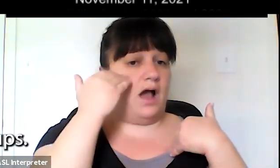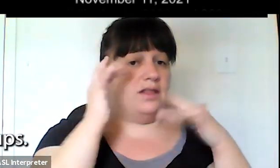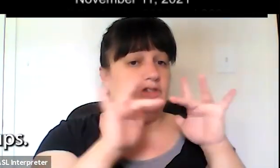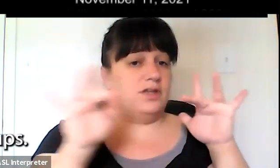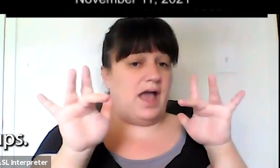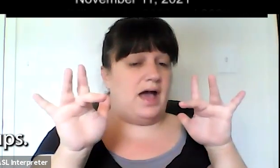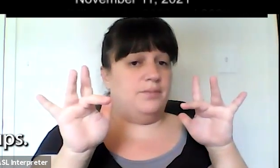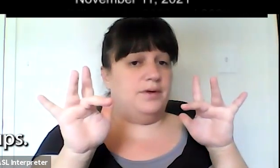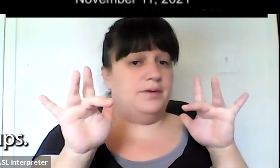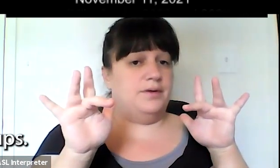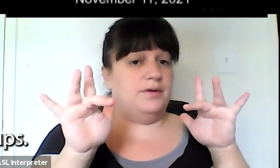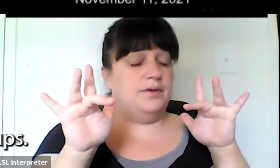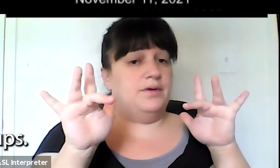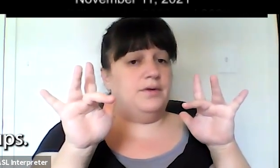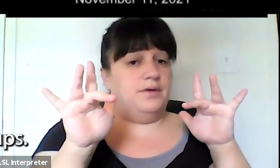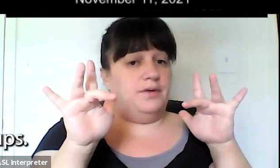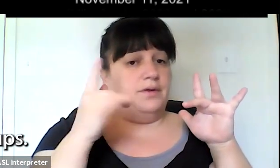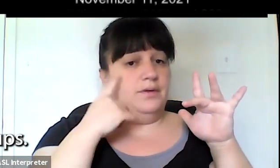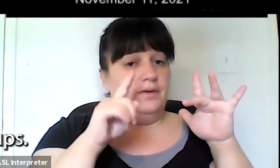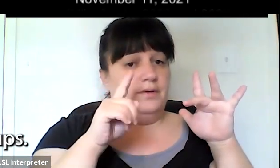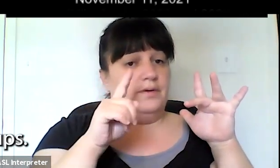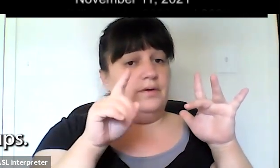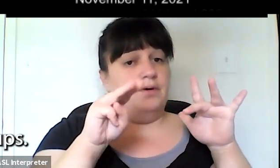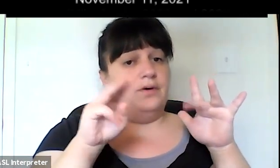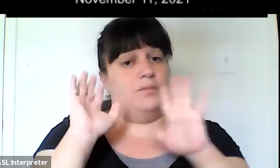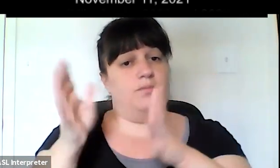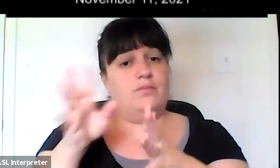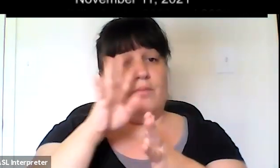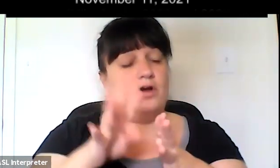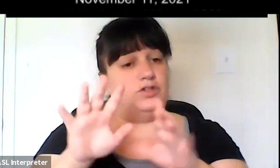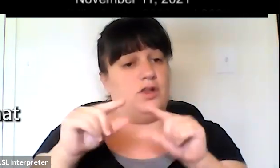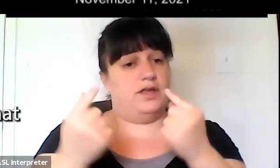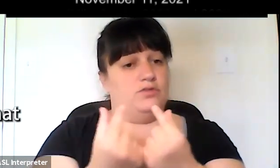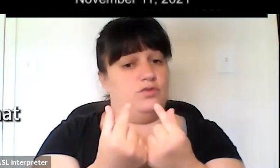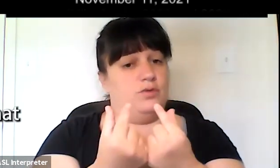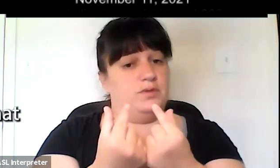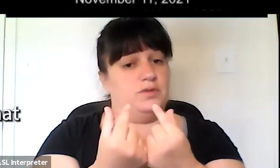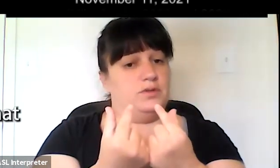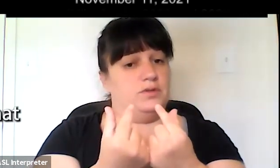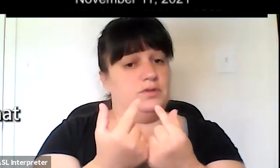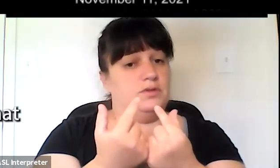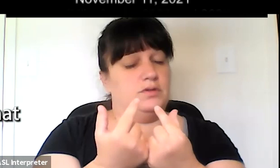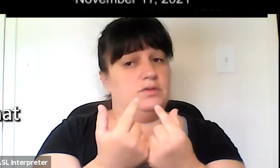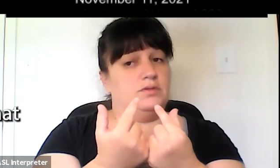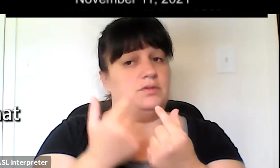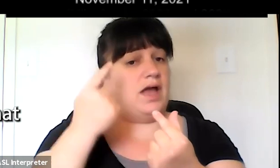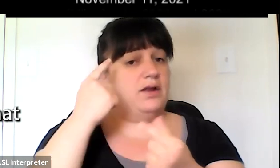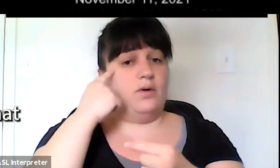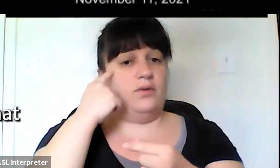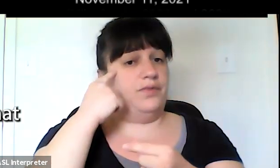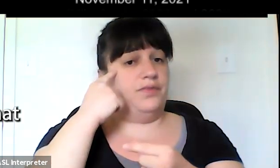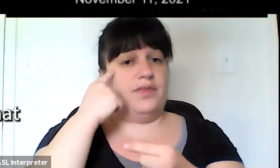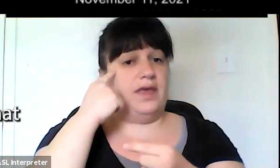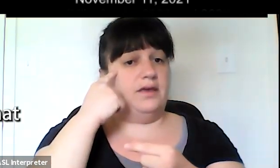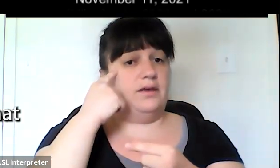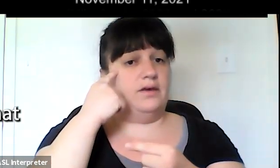have a knowledge gap when it comes to marginalized groups. To my knowledge, I don't believe that there